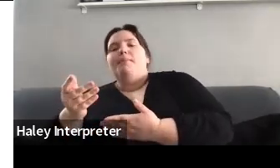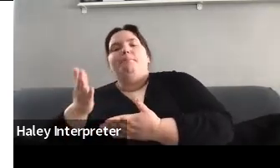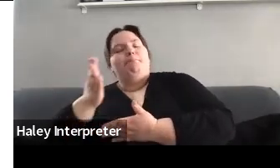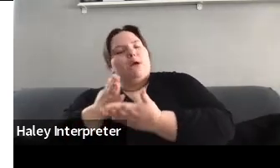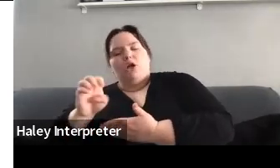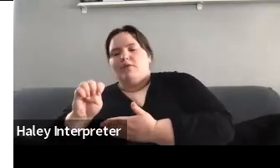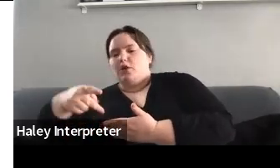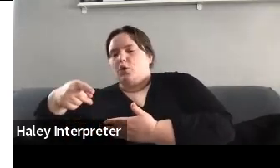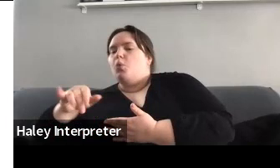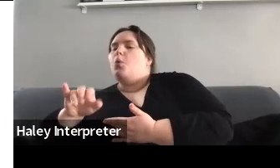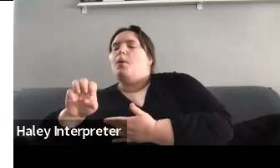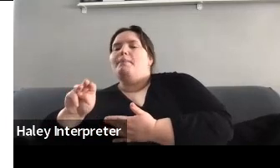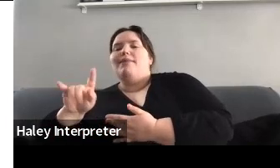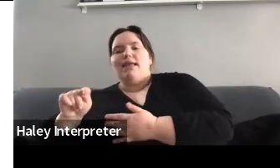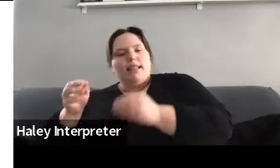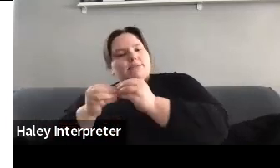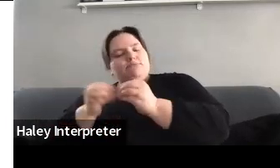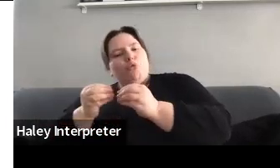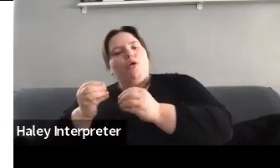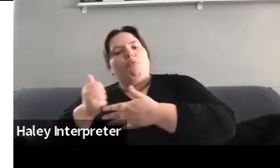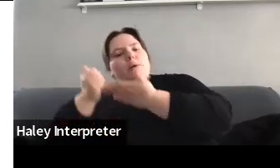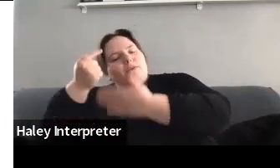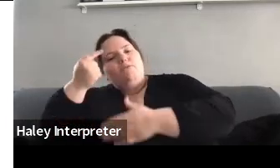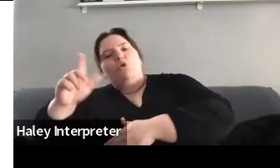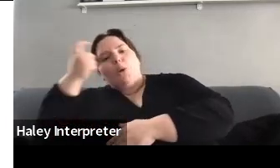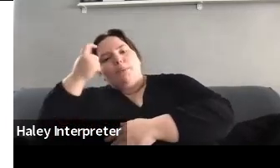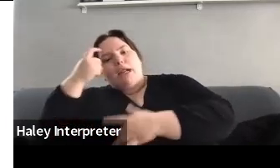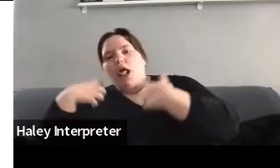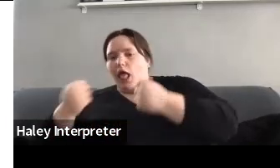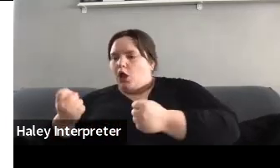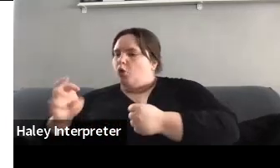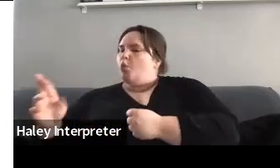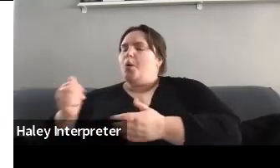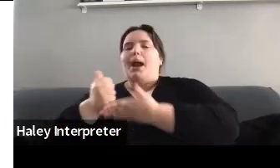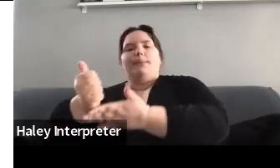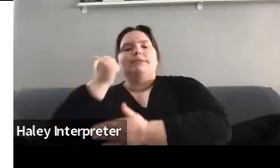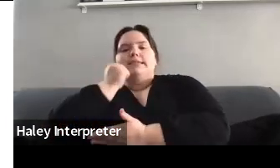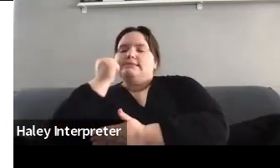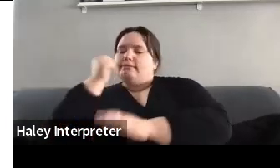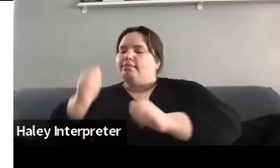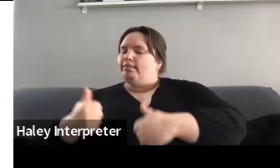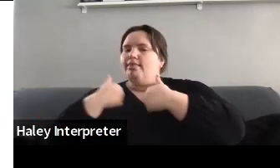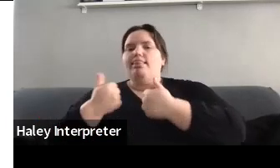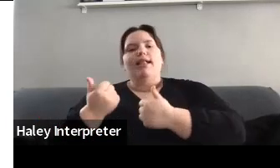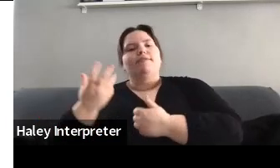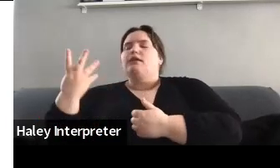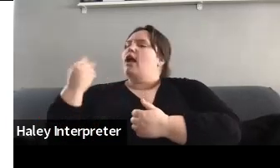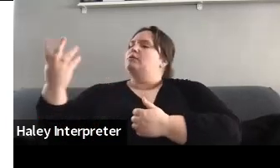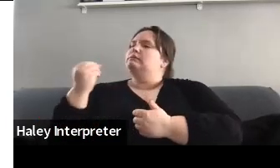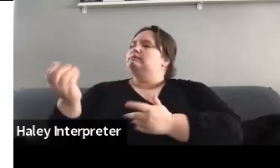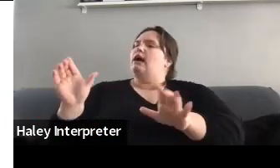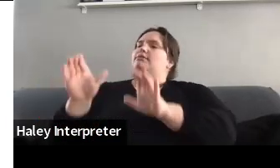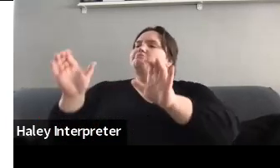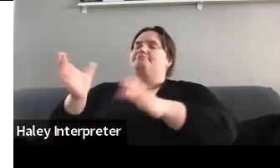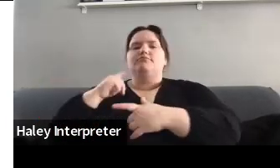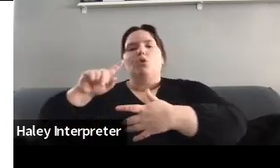health, or even for you to do daily living activities or even outdoor recreation and hobby activities. Those